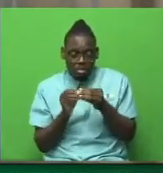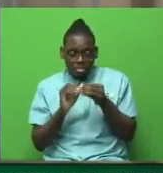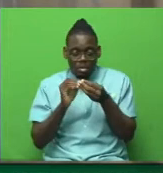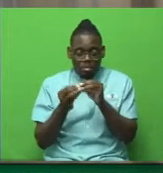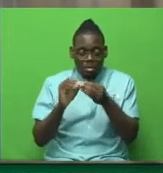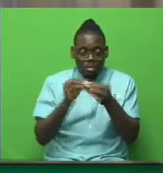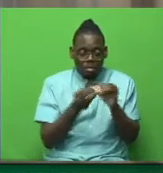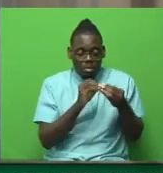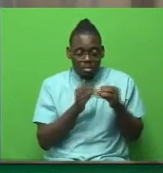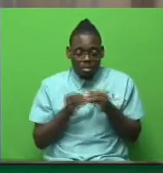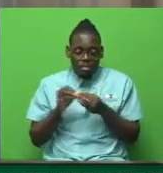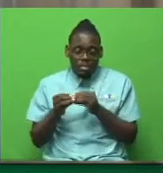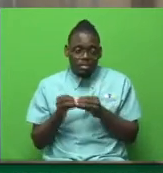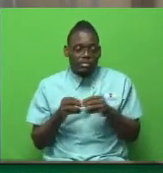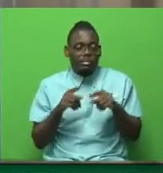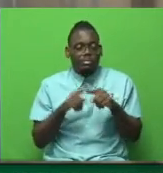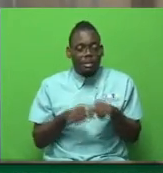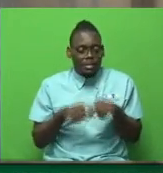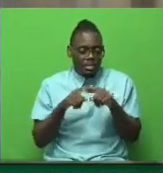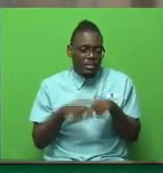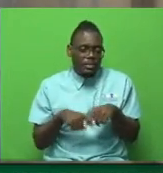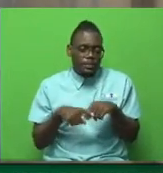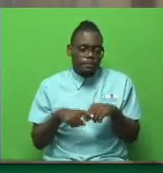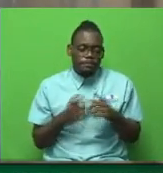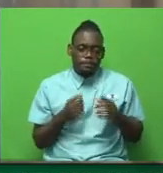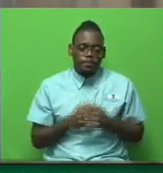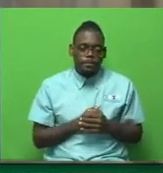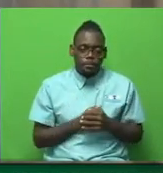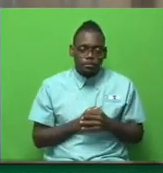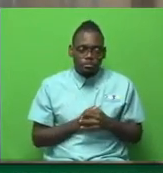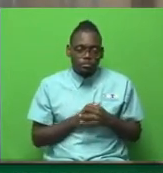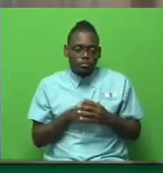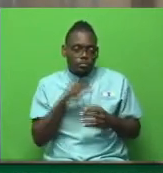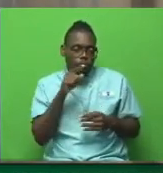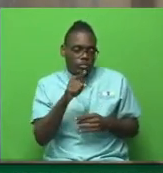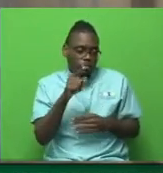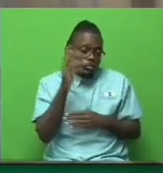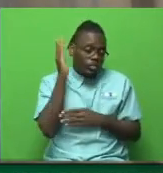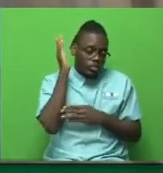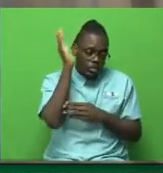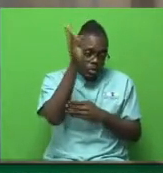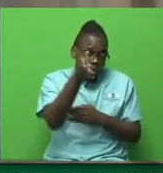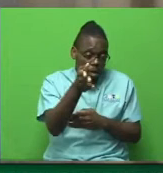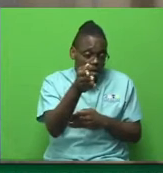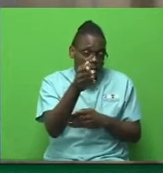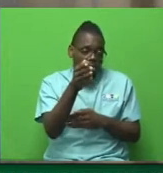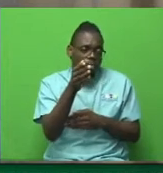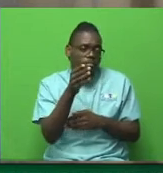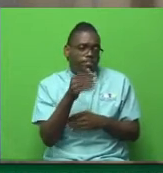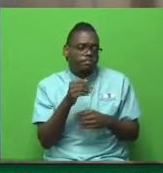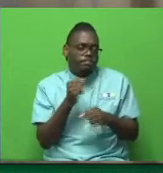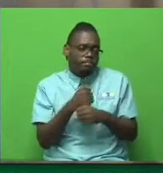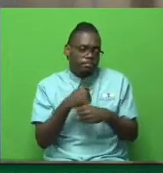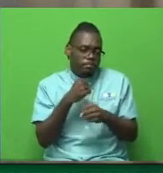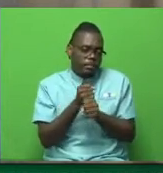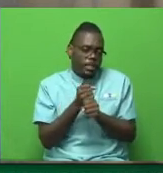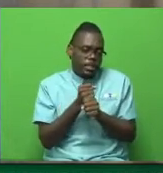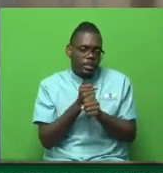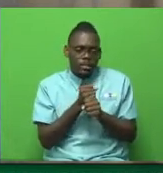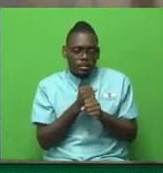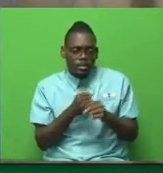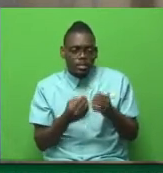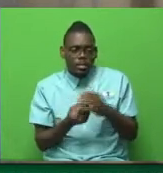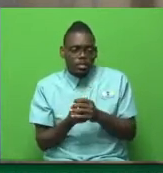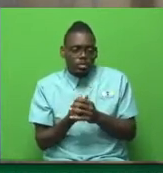that somehow he is going to without putting anything in place generate growth positive growth